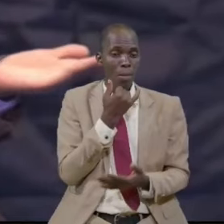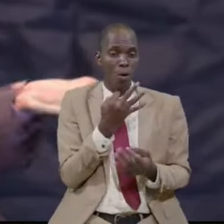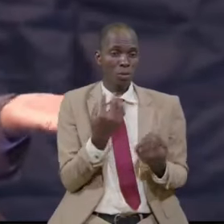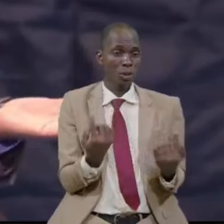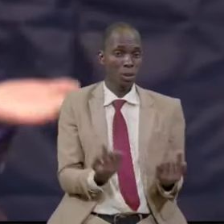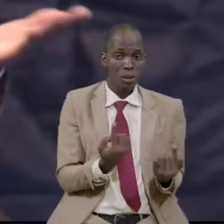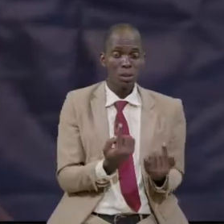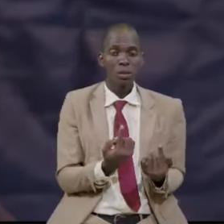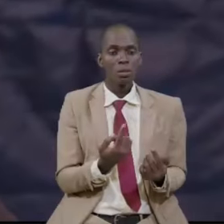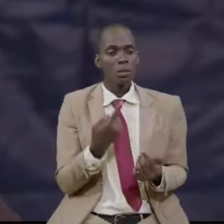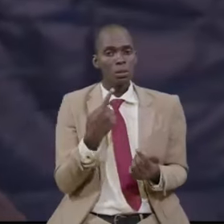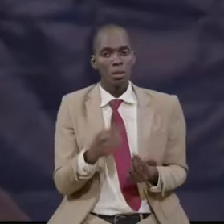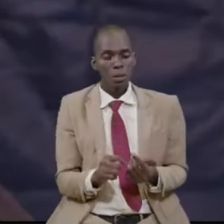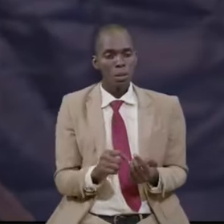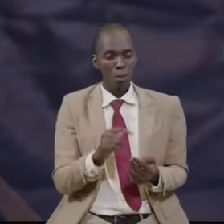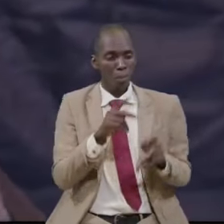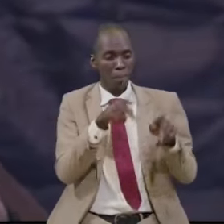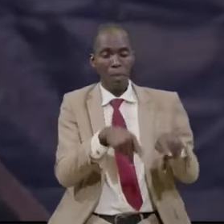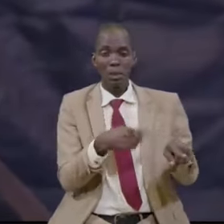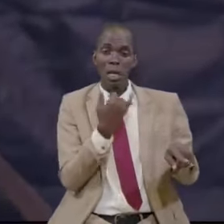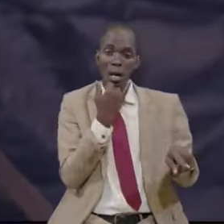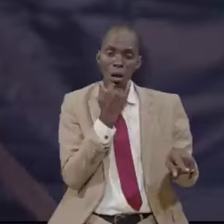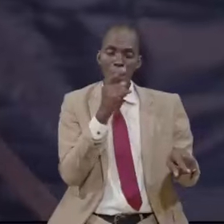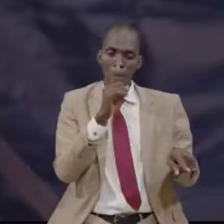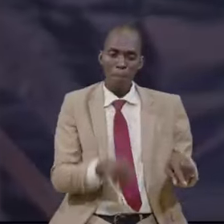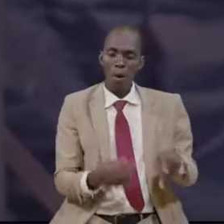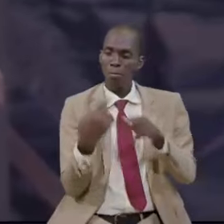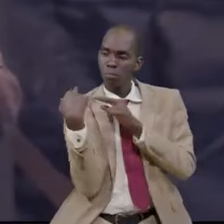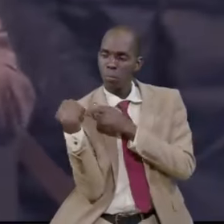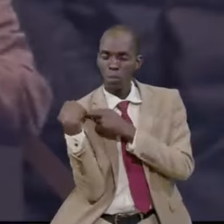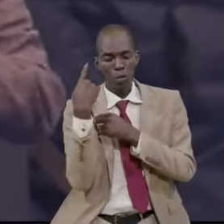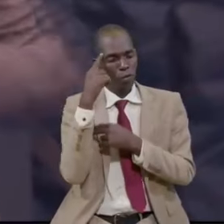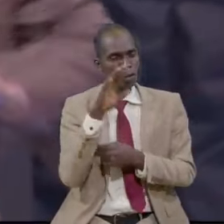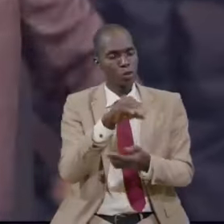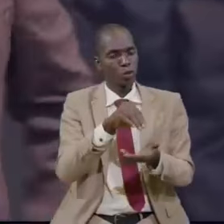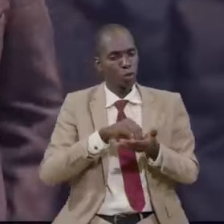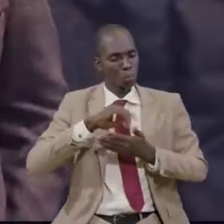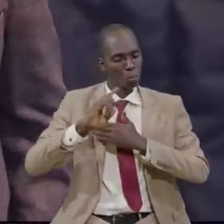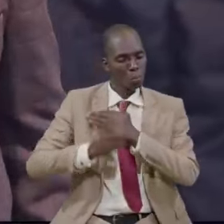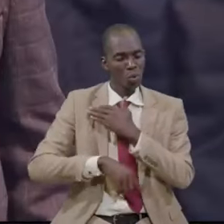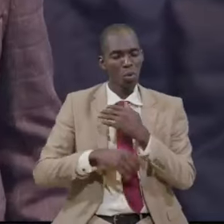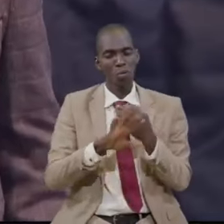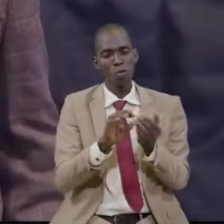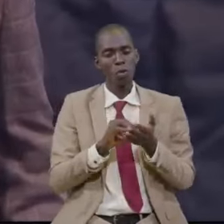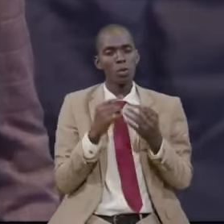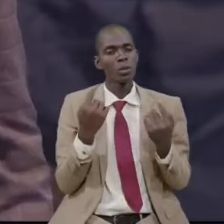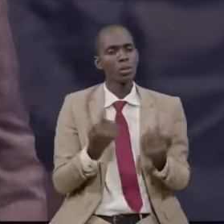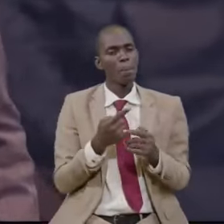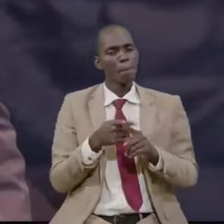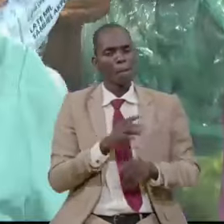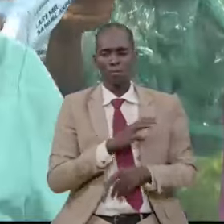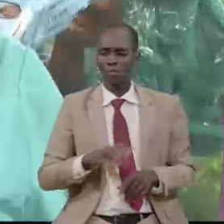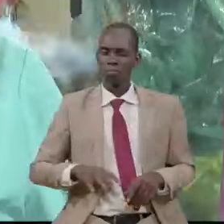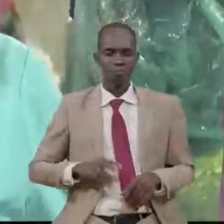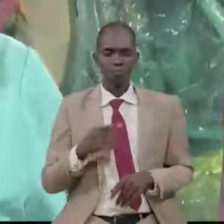the consequence of his own transgression. But Christ said, I don't want him